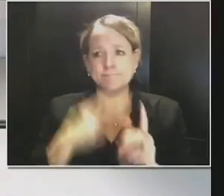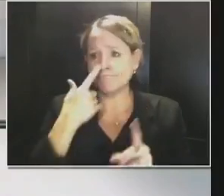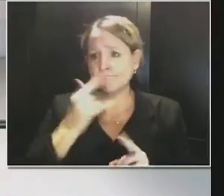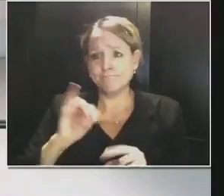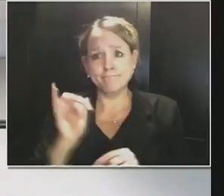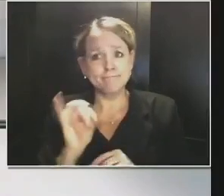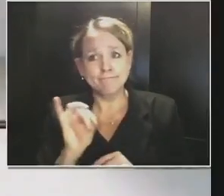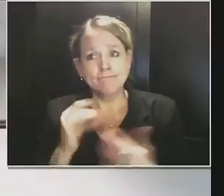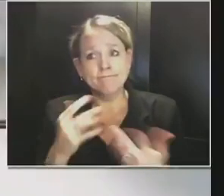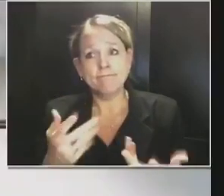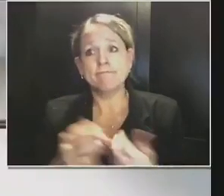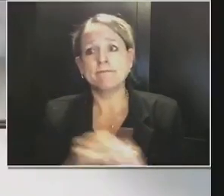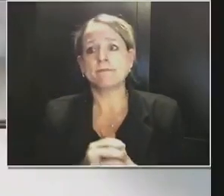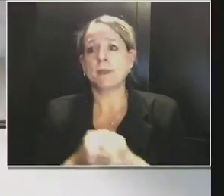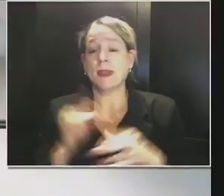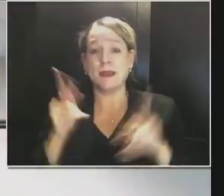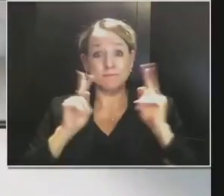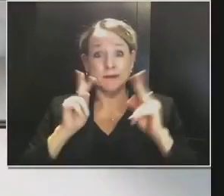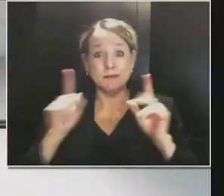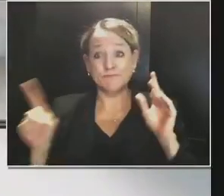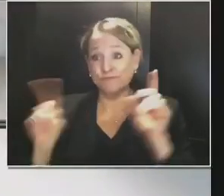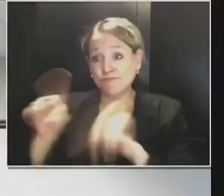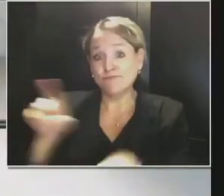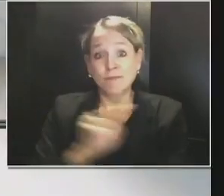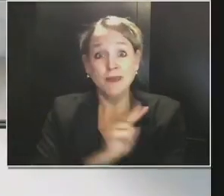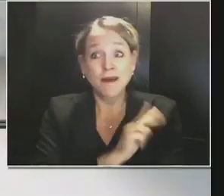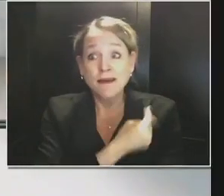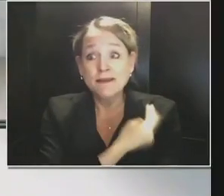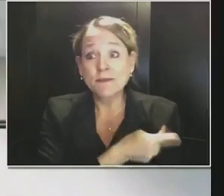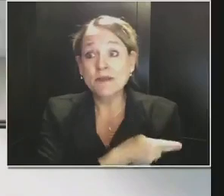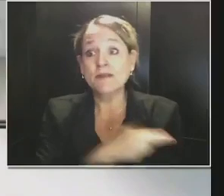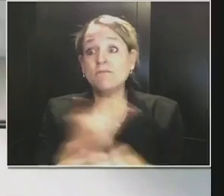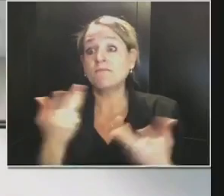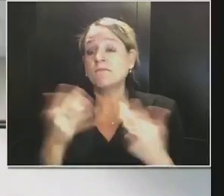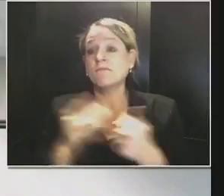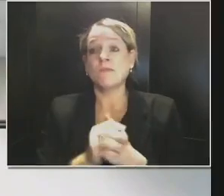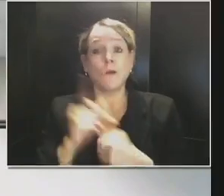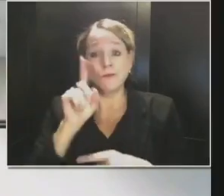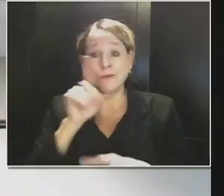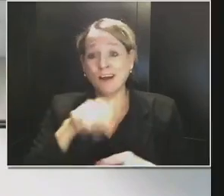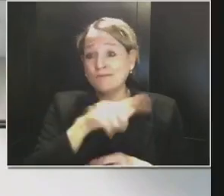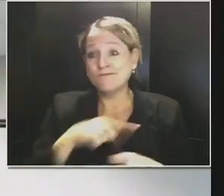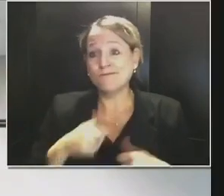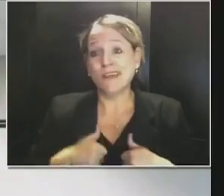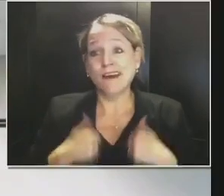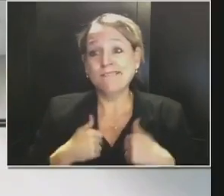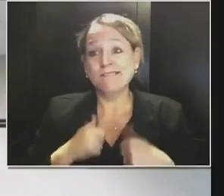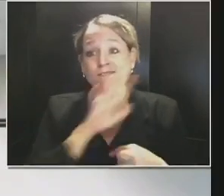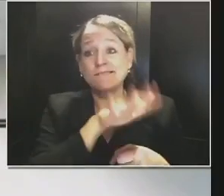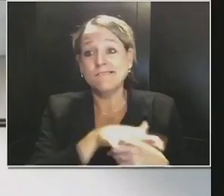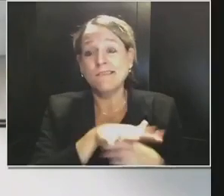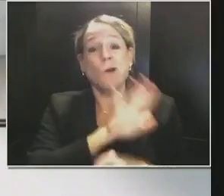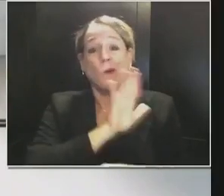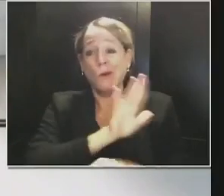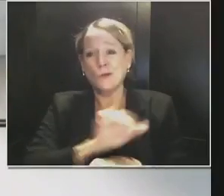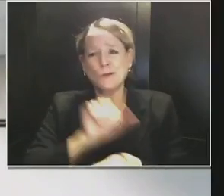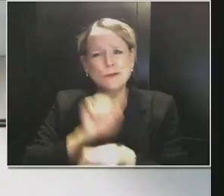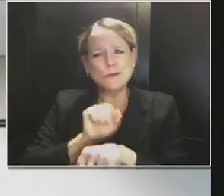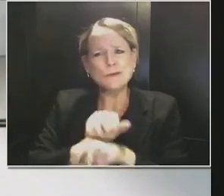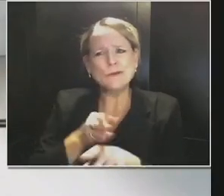that inform parts of our data reporting on our website. And our third commitment is